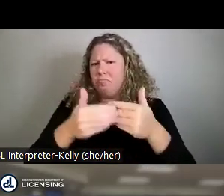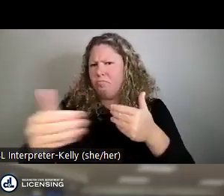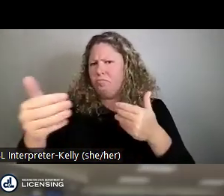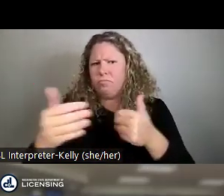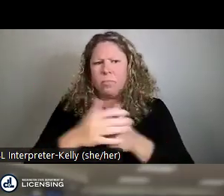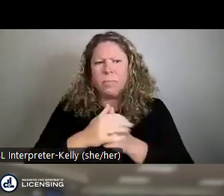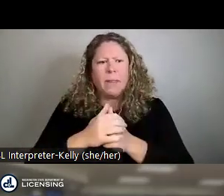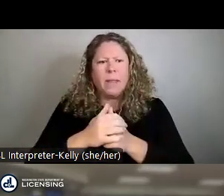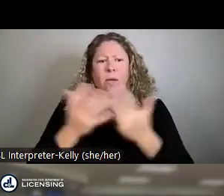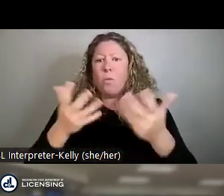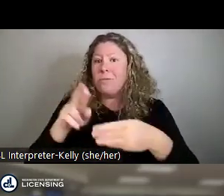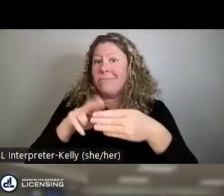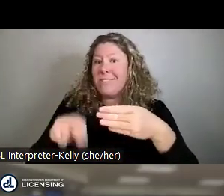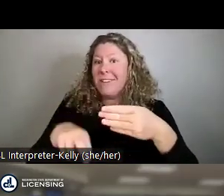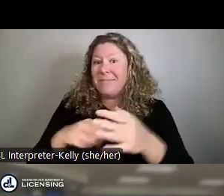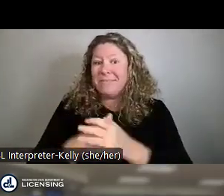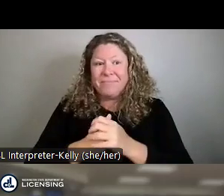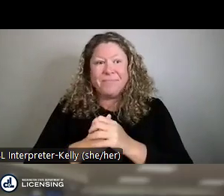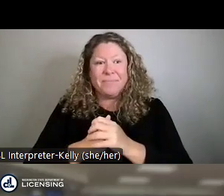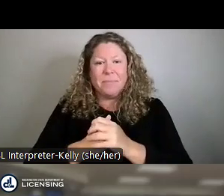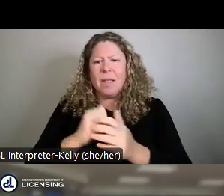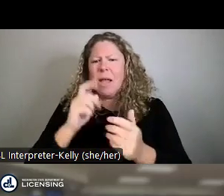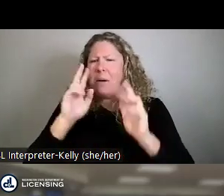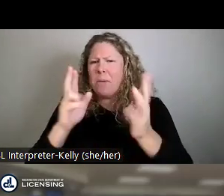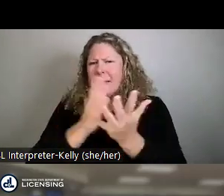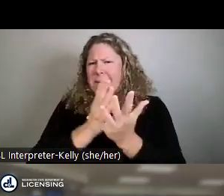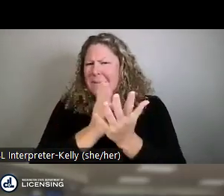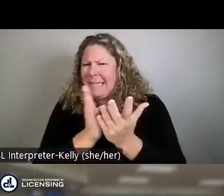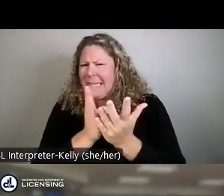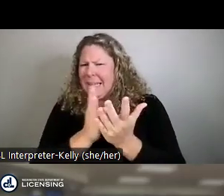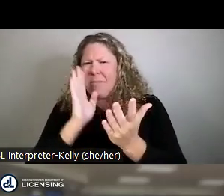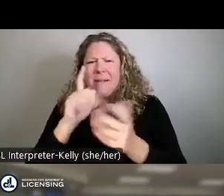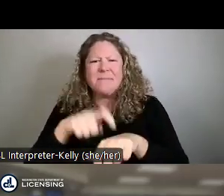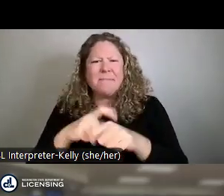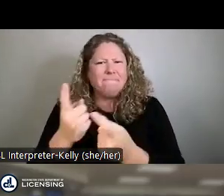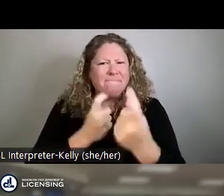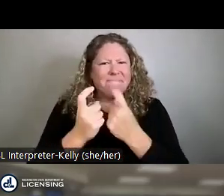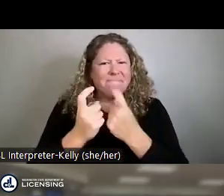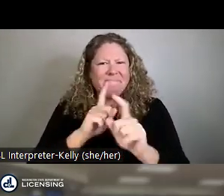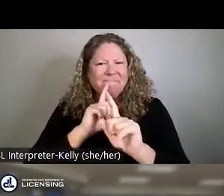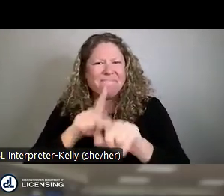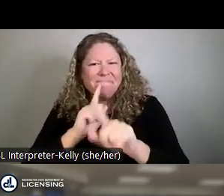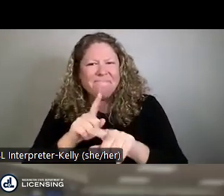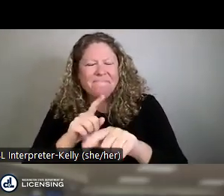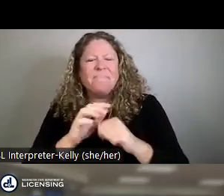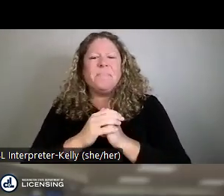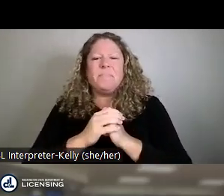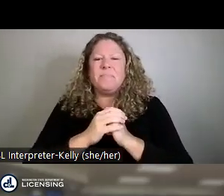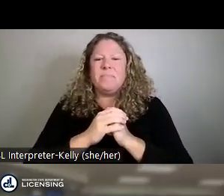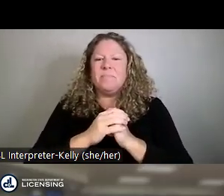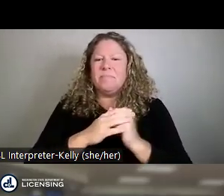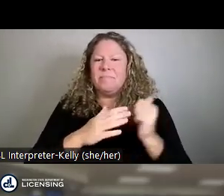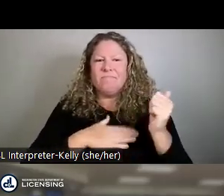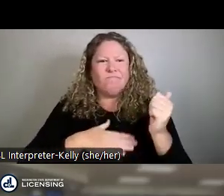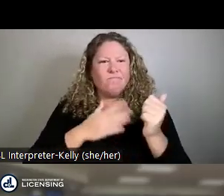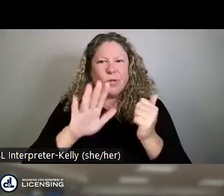of those. And we will have some time for question and answer at the end of our presentation. So please feel free to